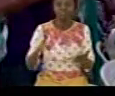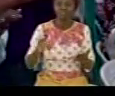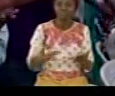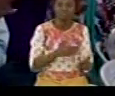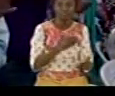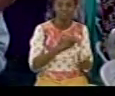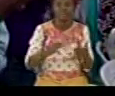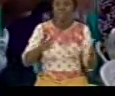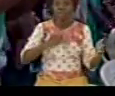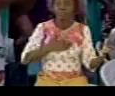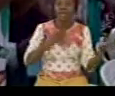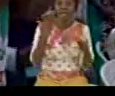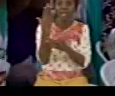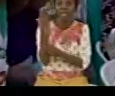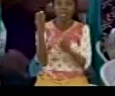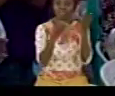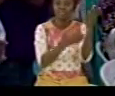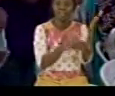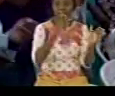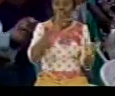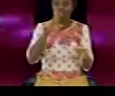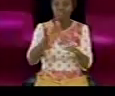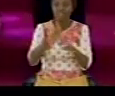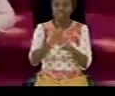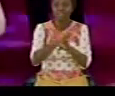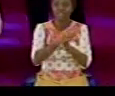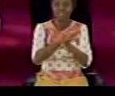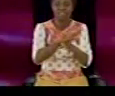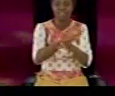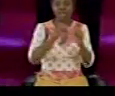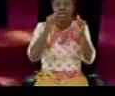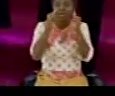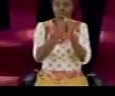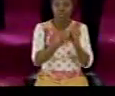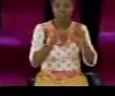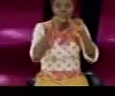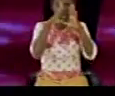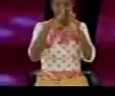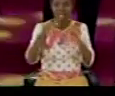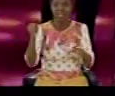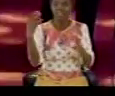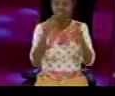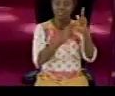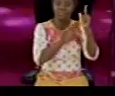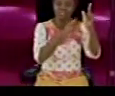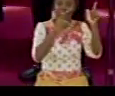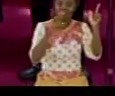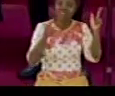Of the Lord.